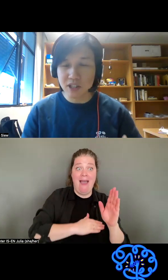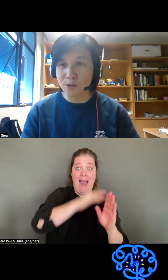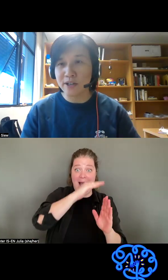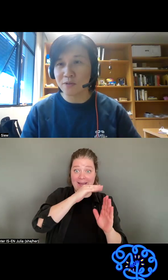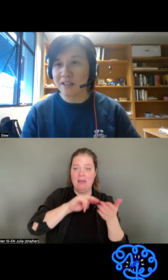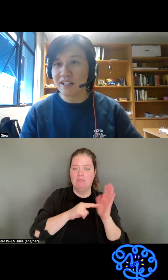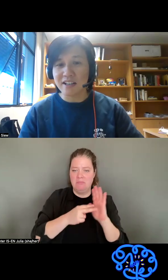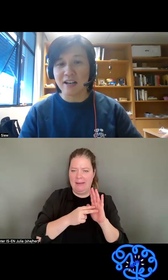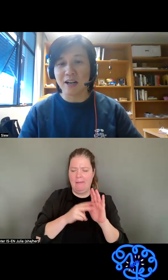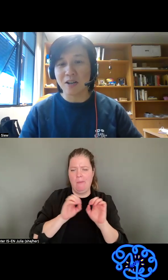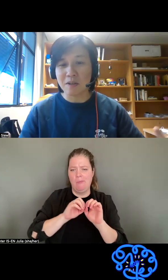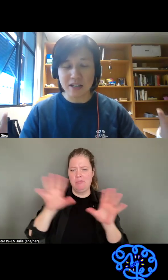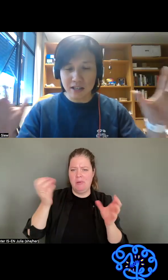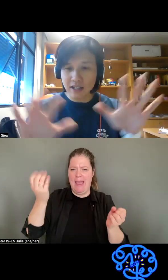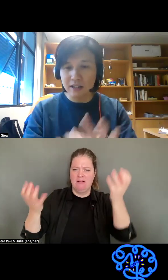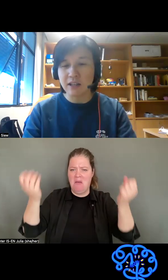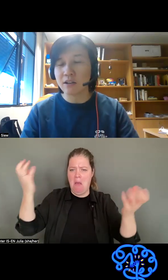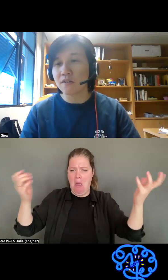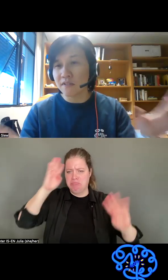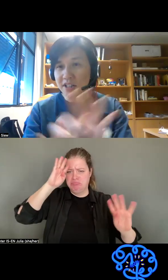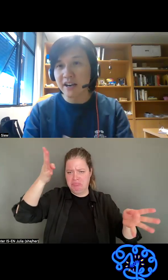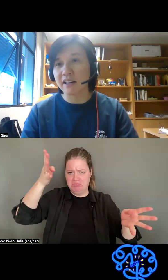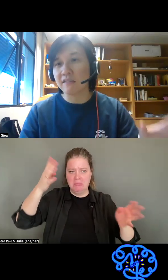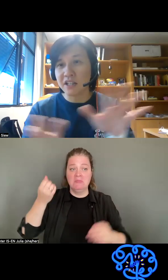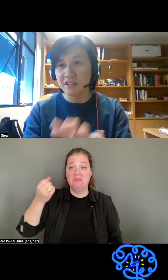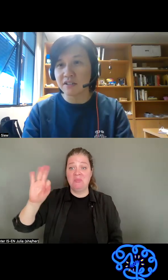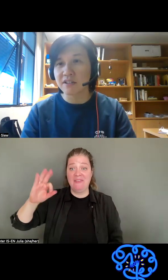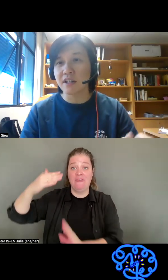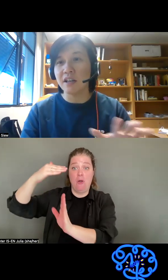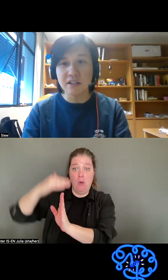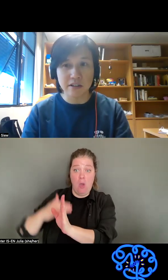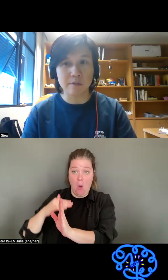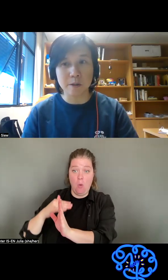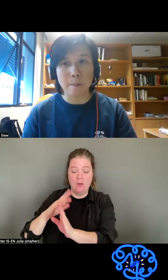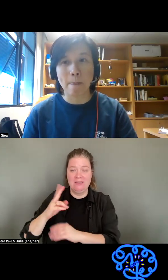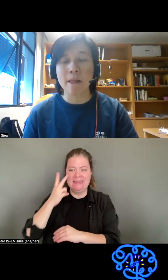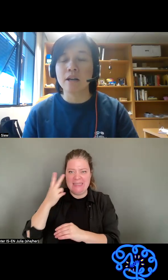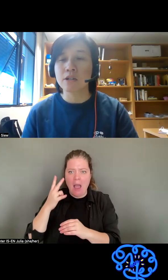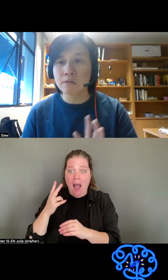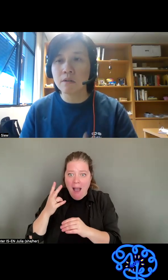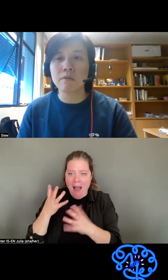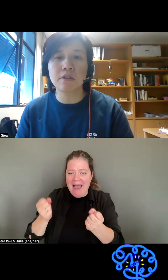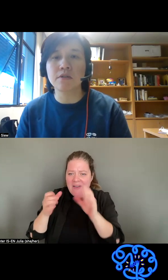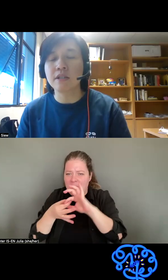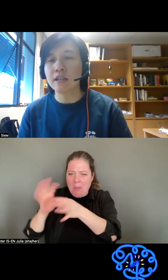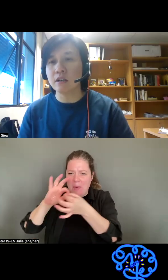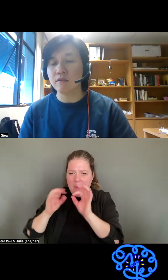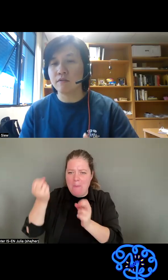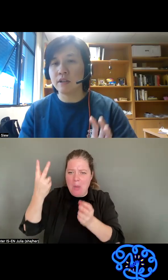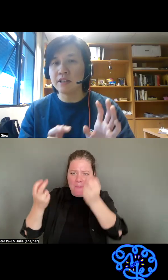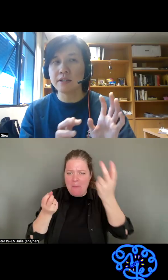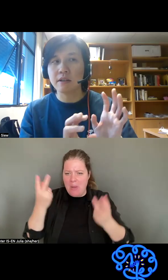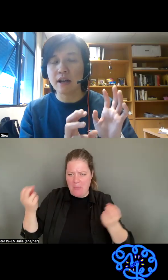If it's low entropy, it means that you're getting converging activations in the network. And so what we wanted to see